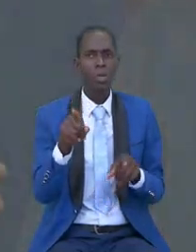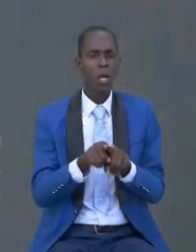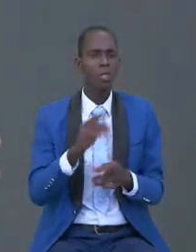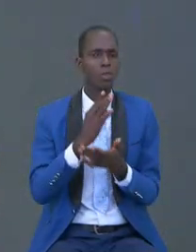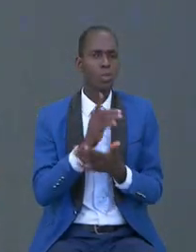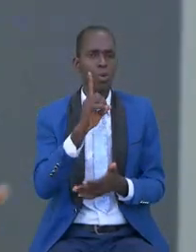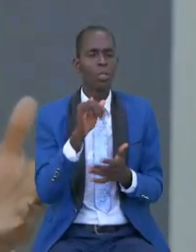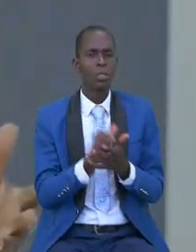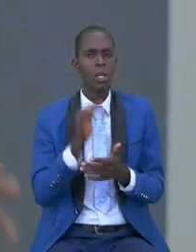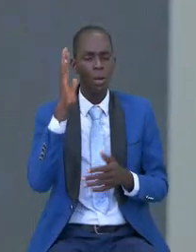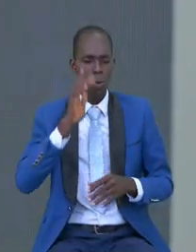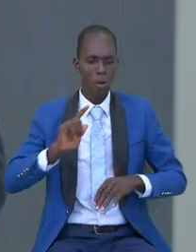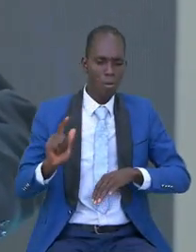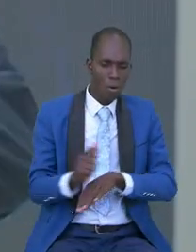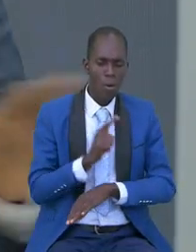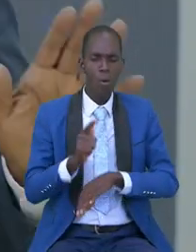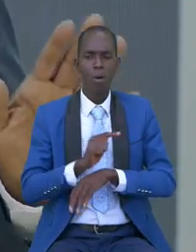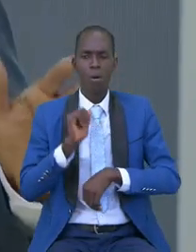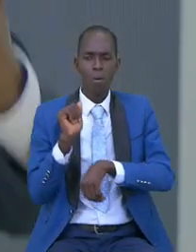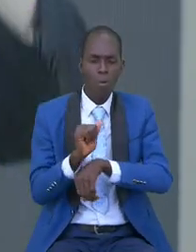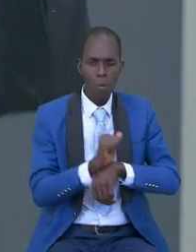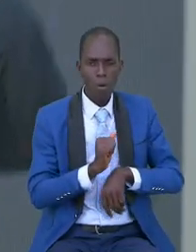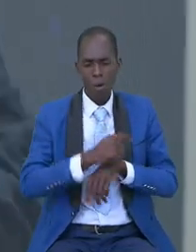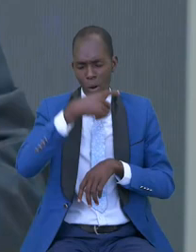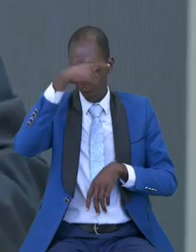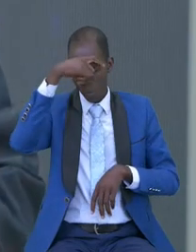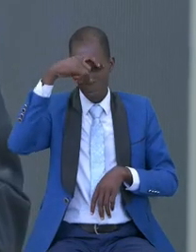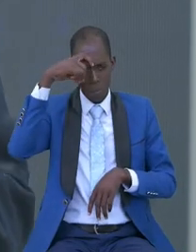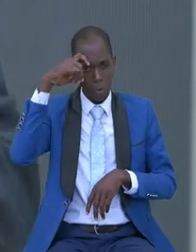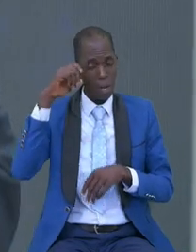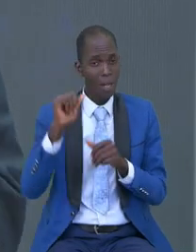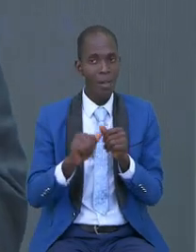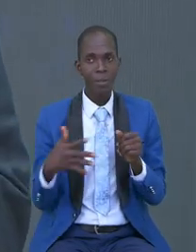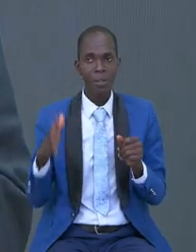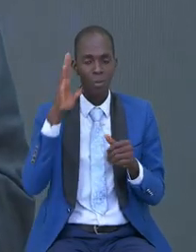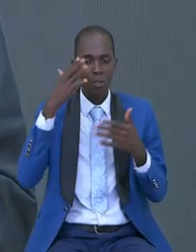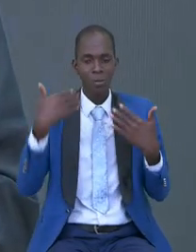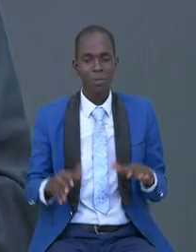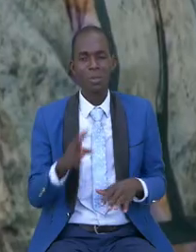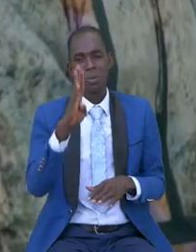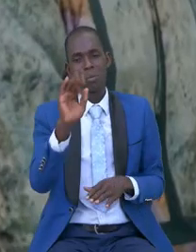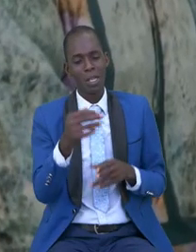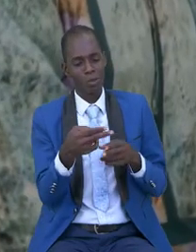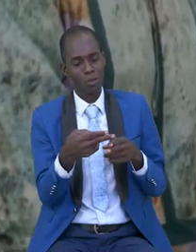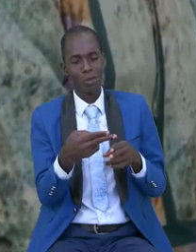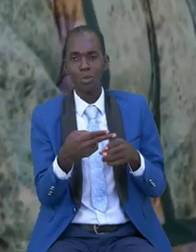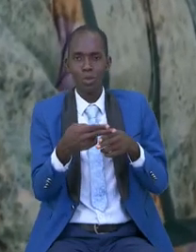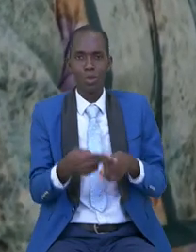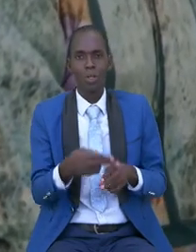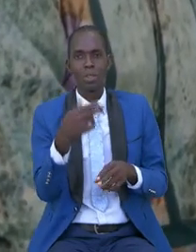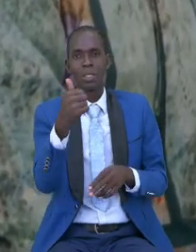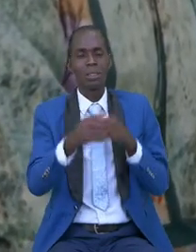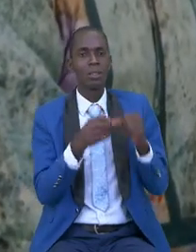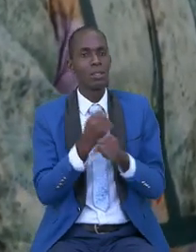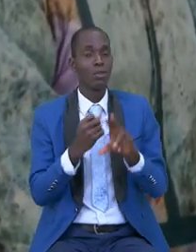will labor, you will sweat, and everything will finish by 10 years. I see